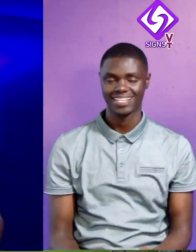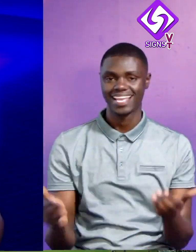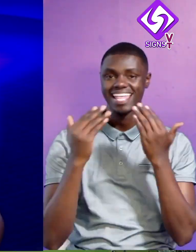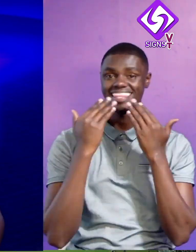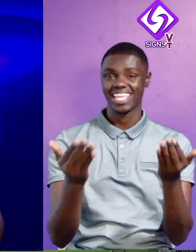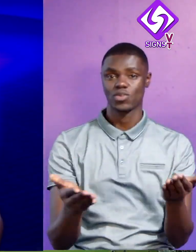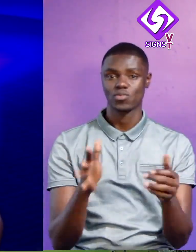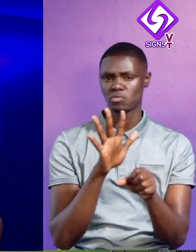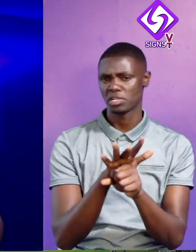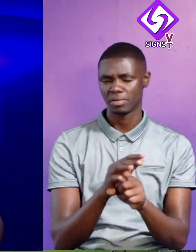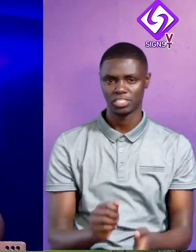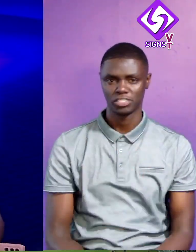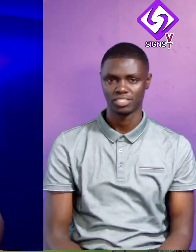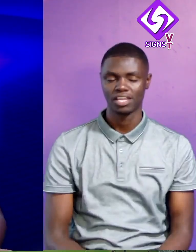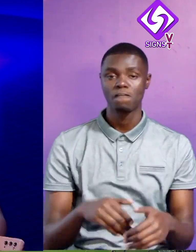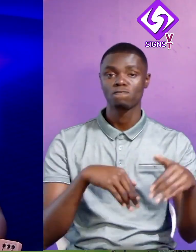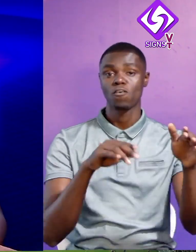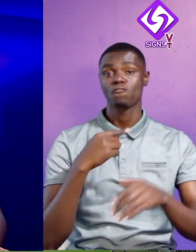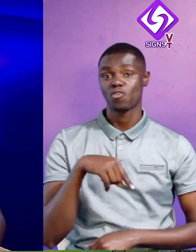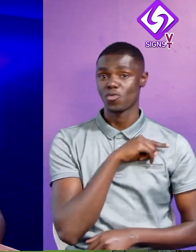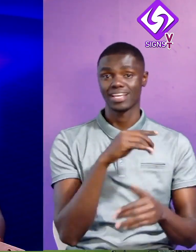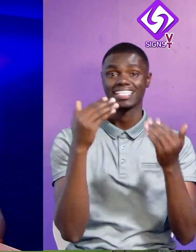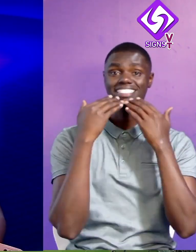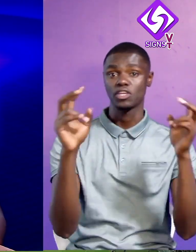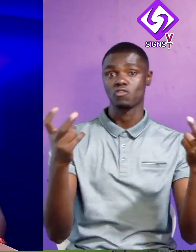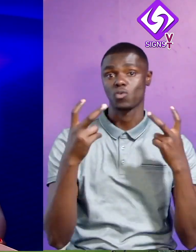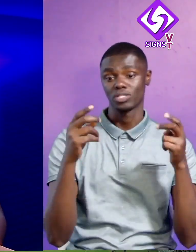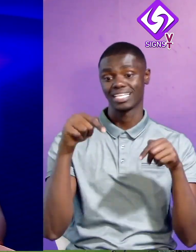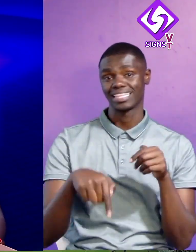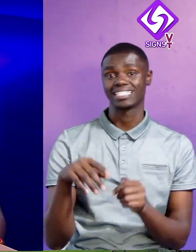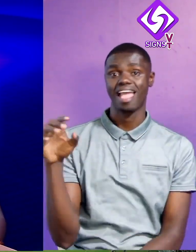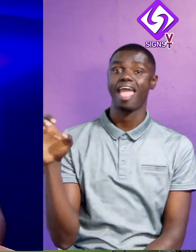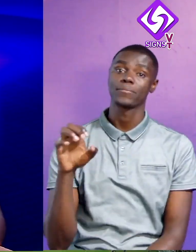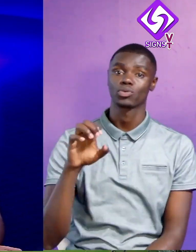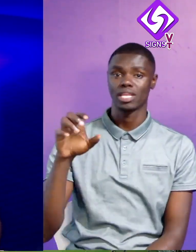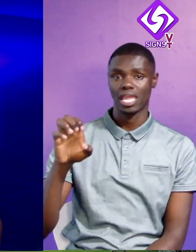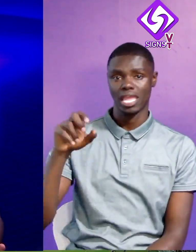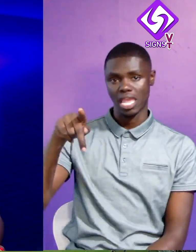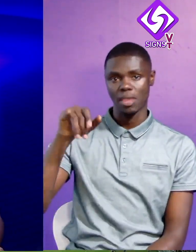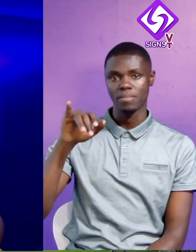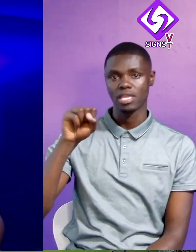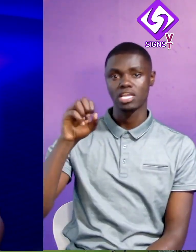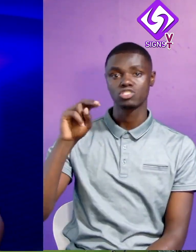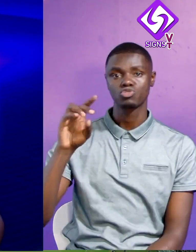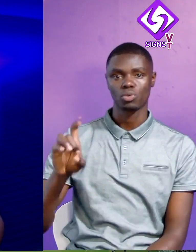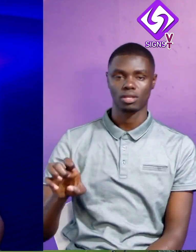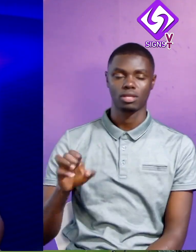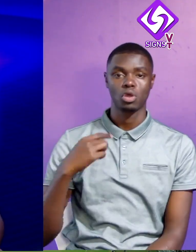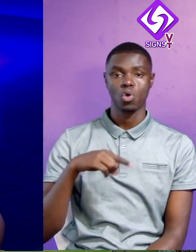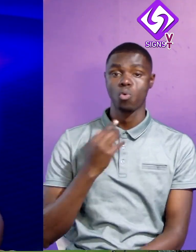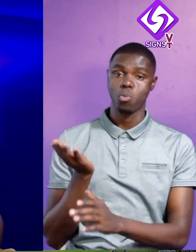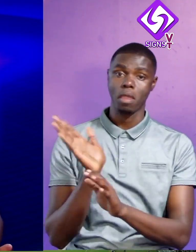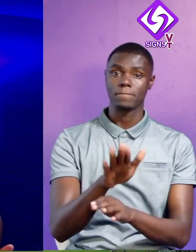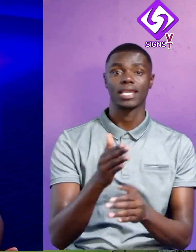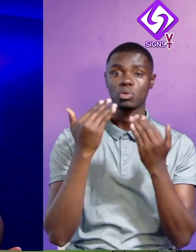Nashukuru. Thank you so much for following us. Thank you so much for watching this episode. We are back and